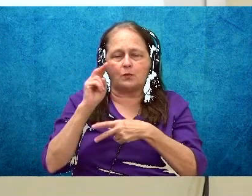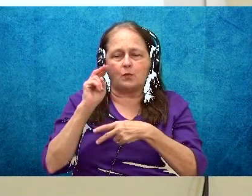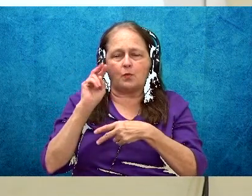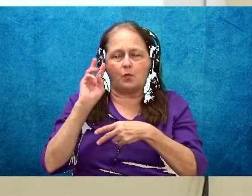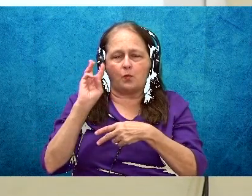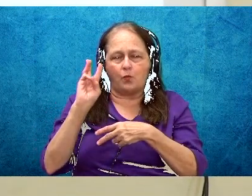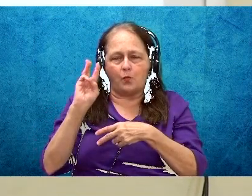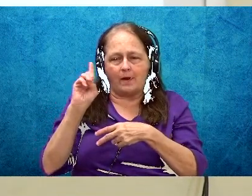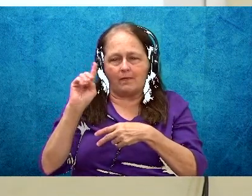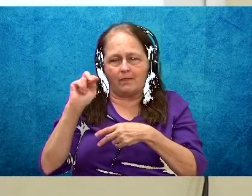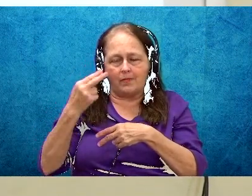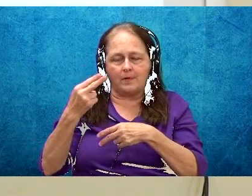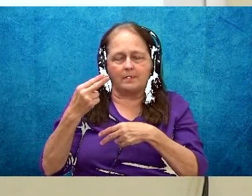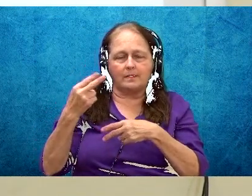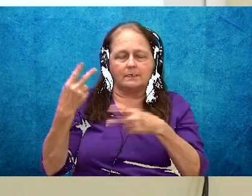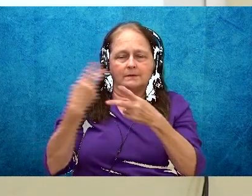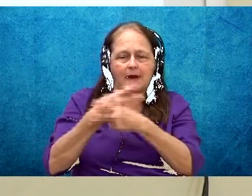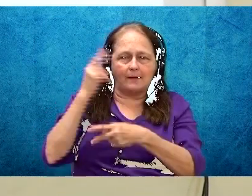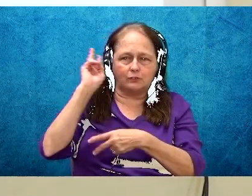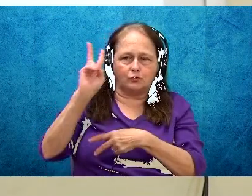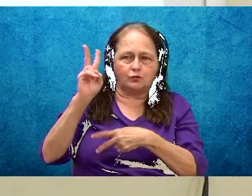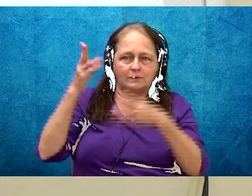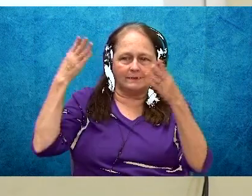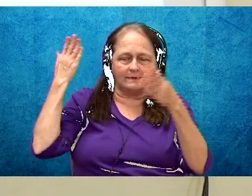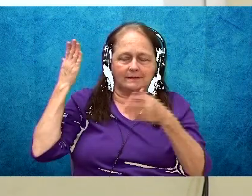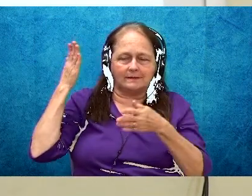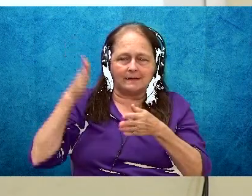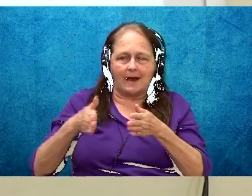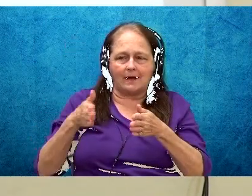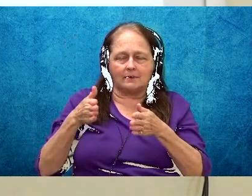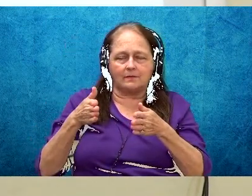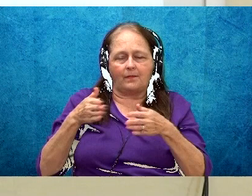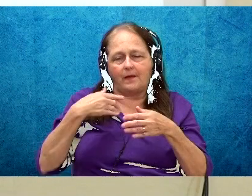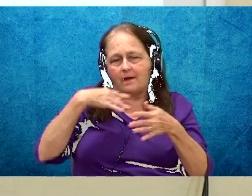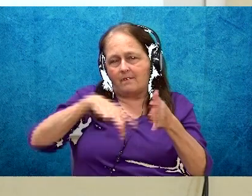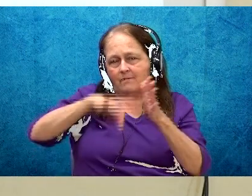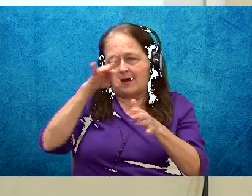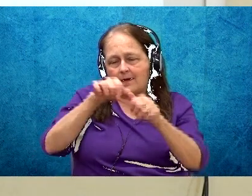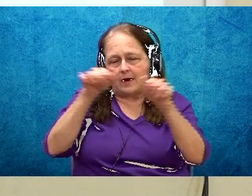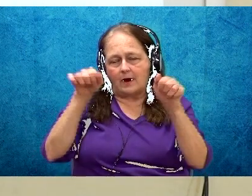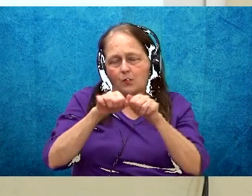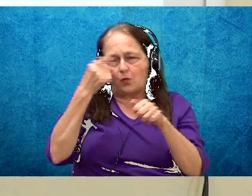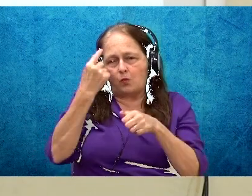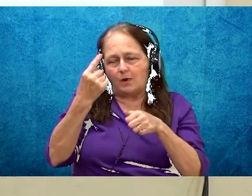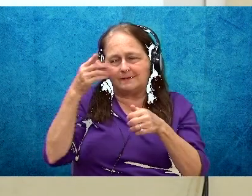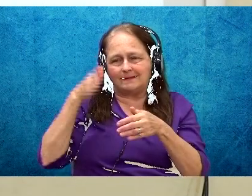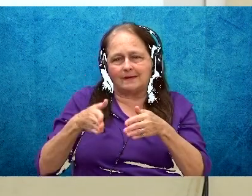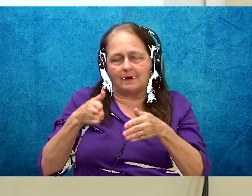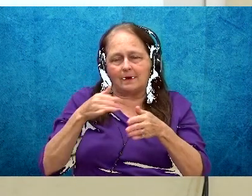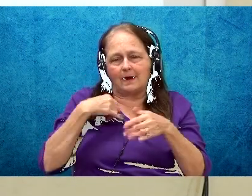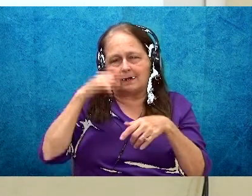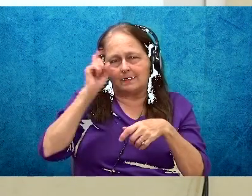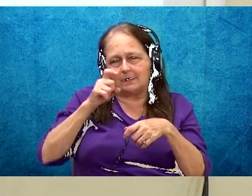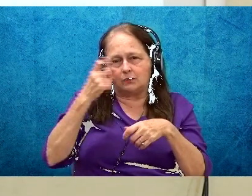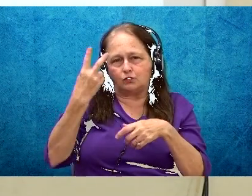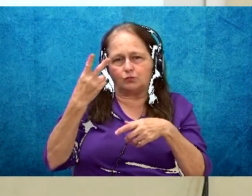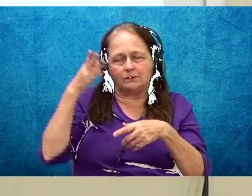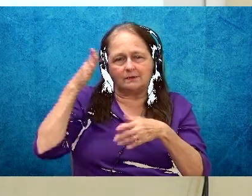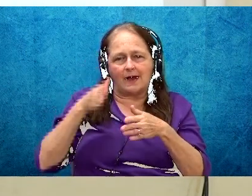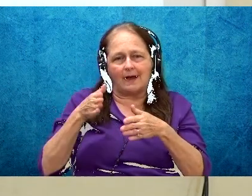2 sides. If I just do one of them, then I'm only finding the area of one side. I need 2